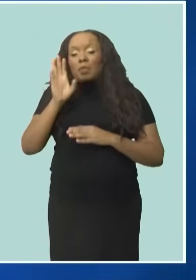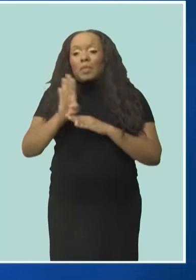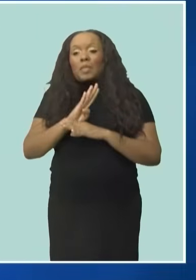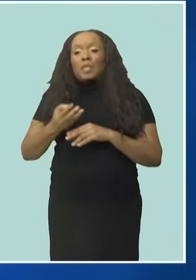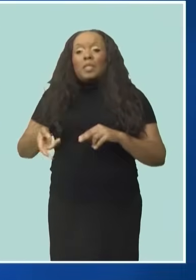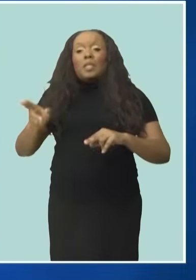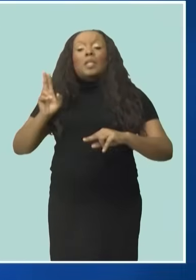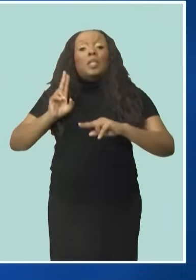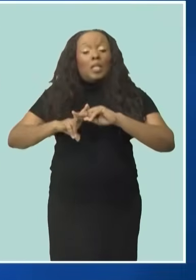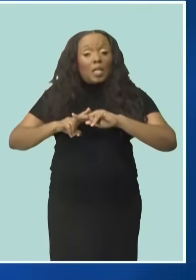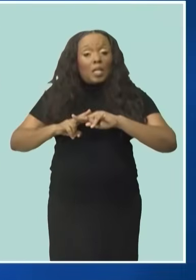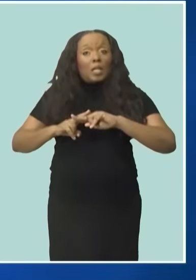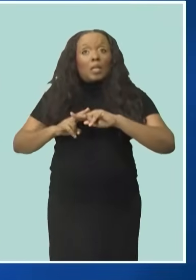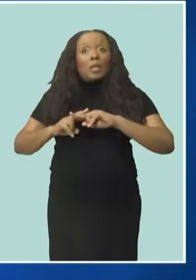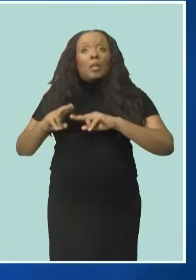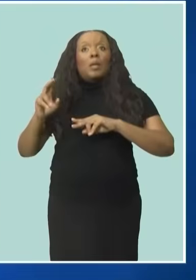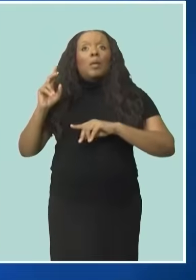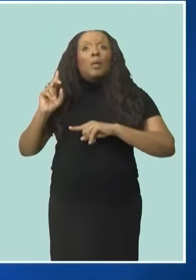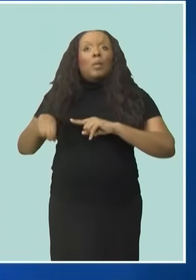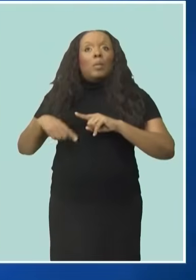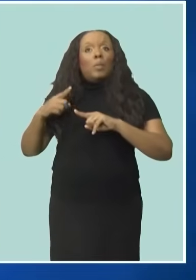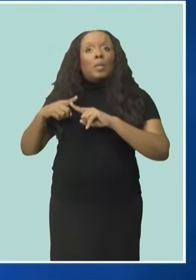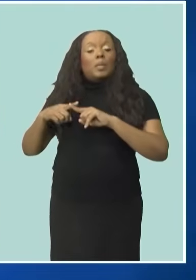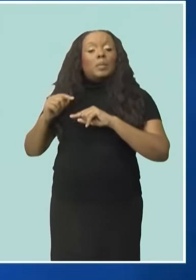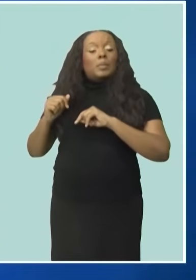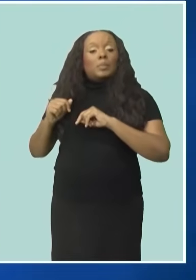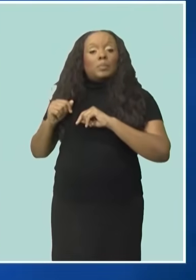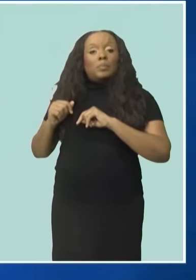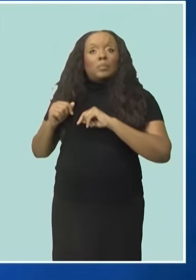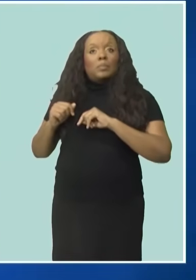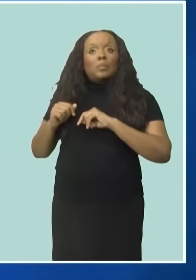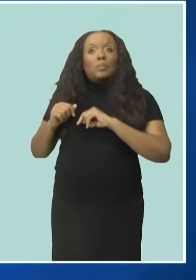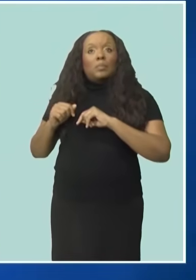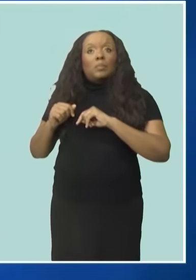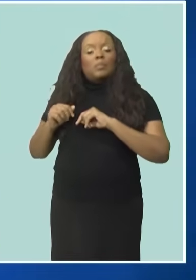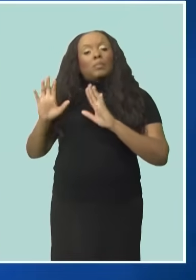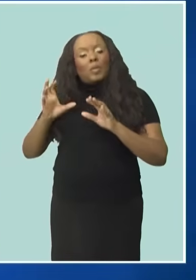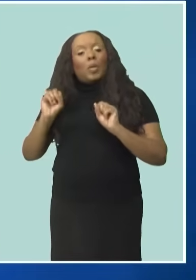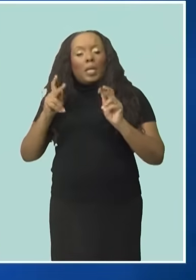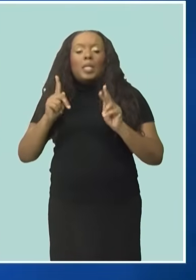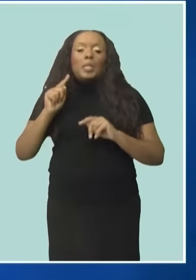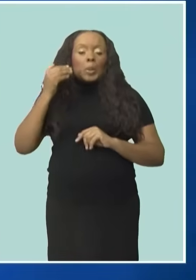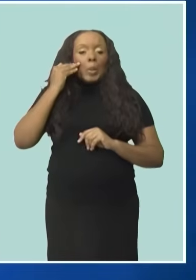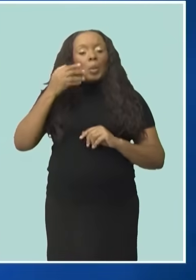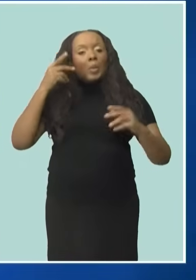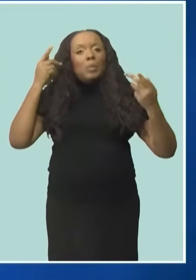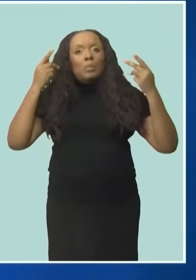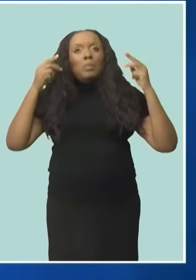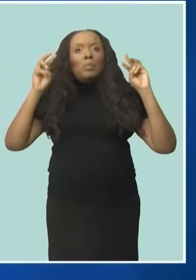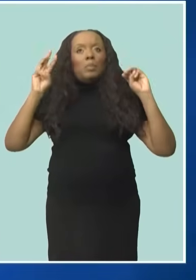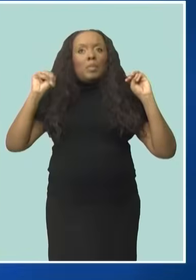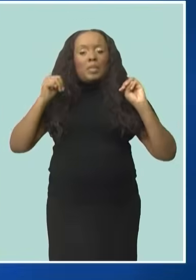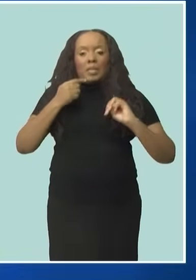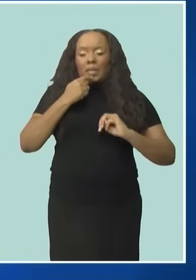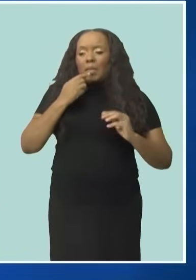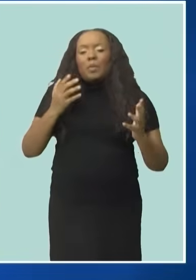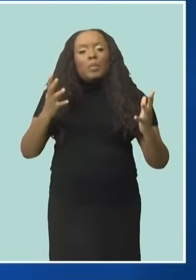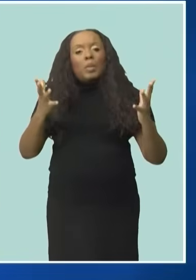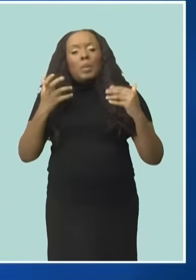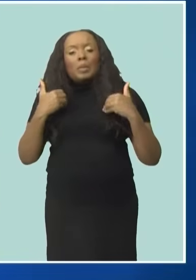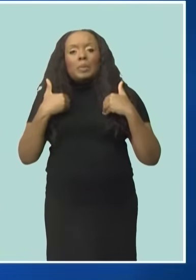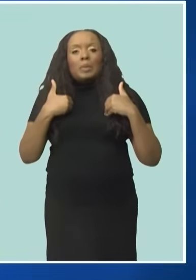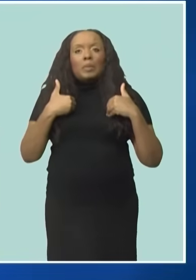when environment is excluded. I mean, the Prime Minister, PM Mottley, asked us, that we have